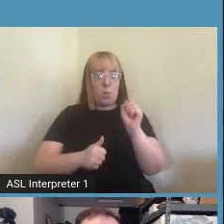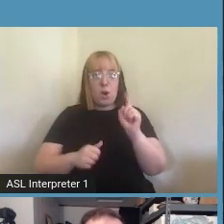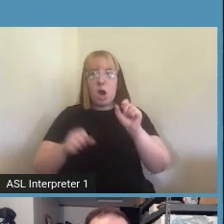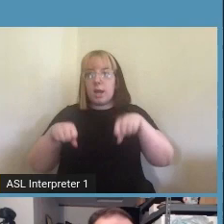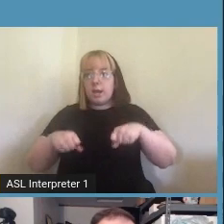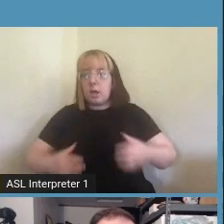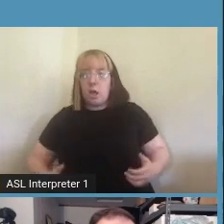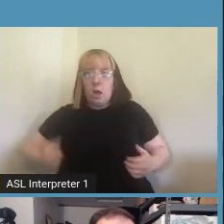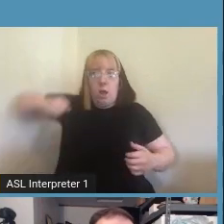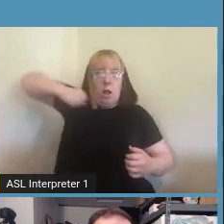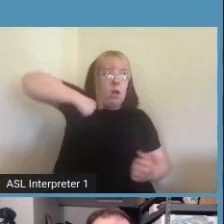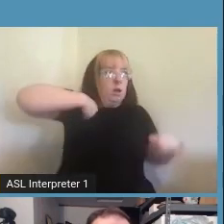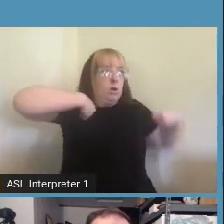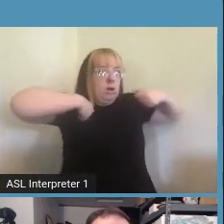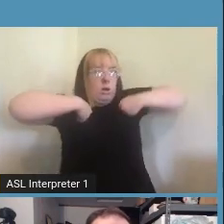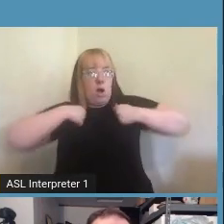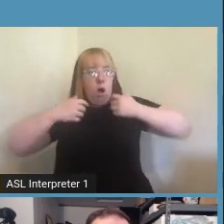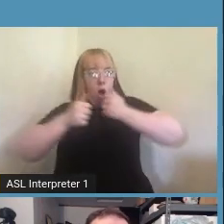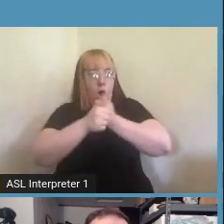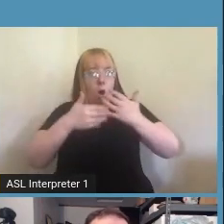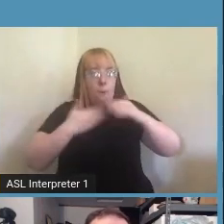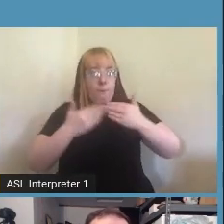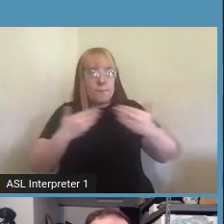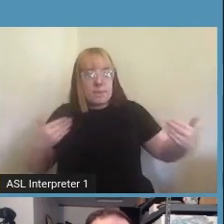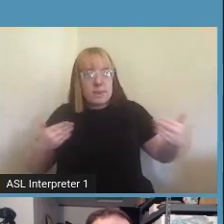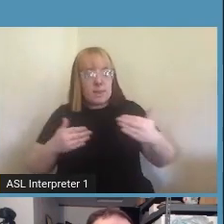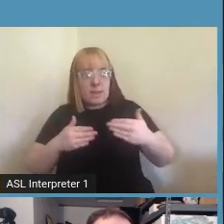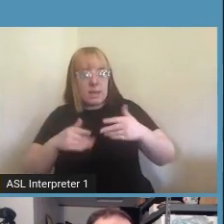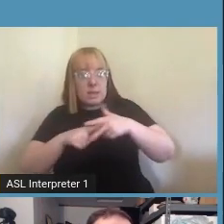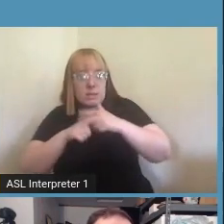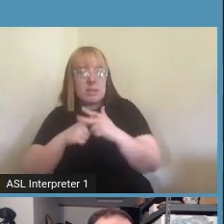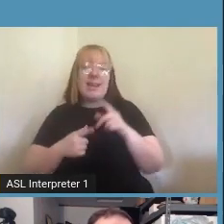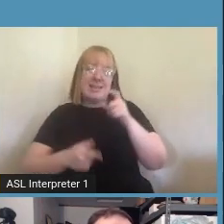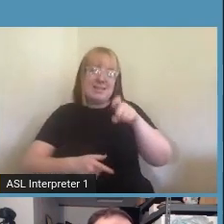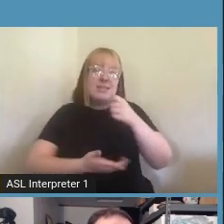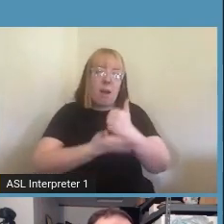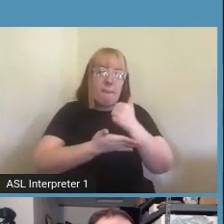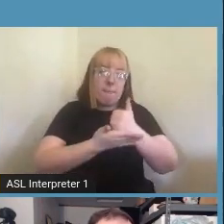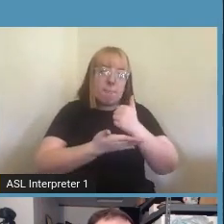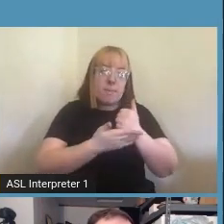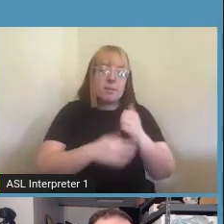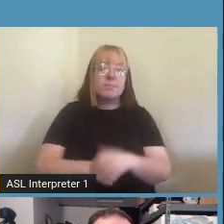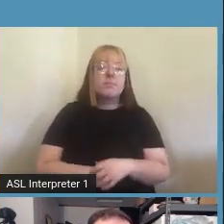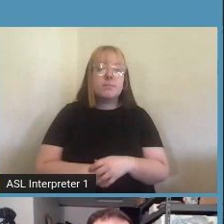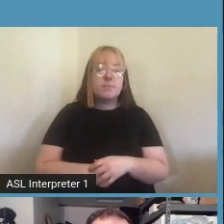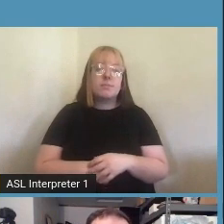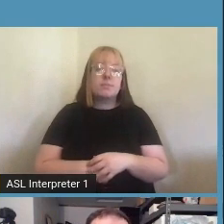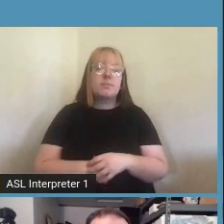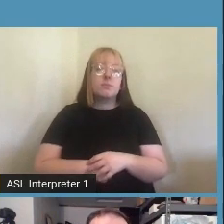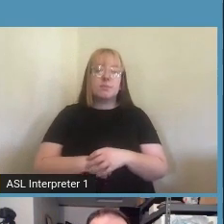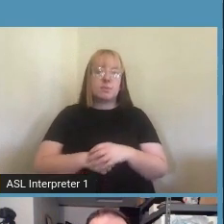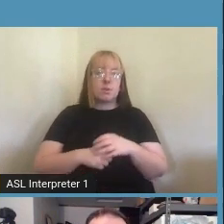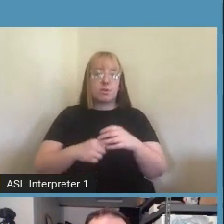my cameras and all of my lights, I gotta get some help. So that means there needs to be workflow. I need to